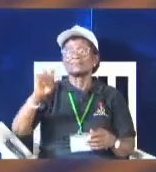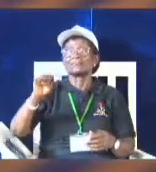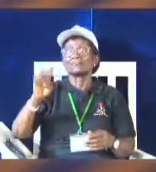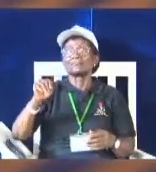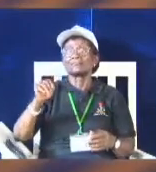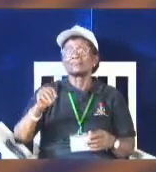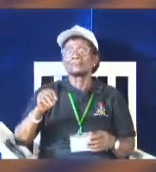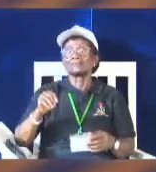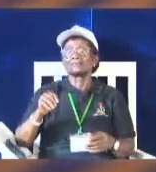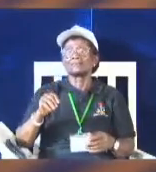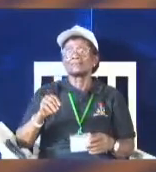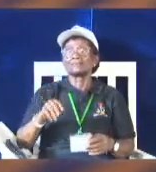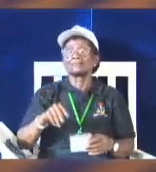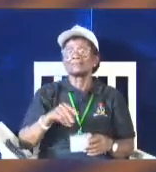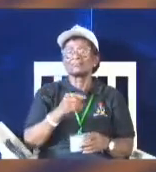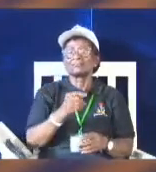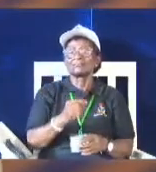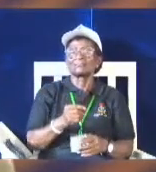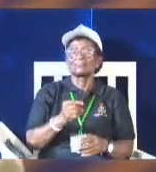Poverty is a curse.